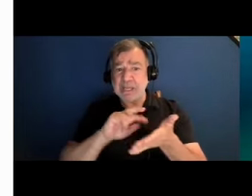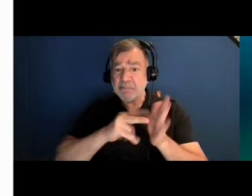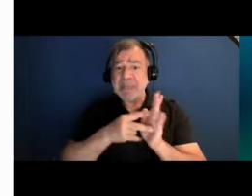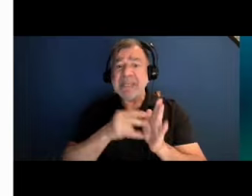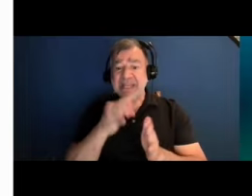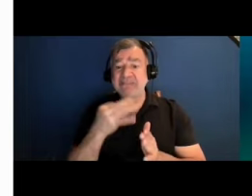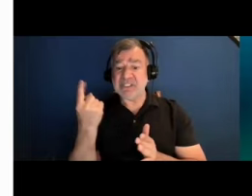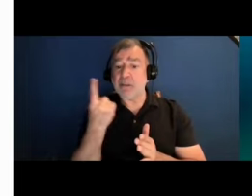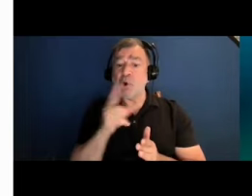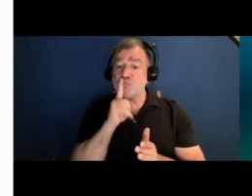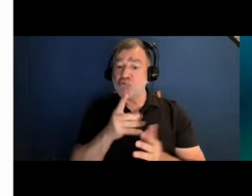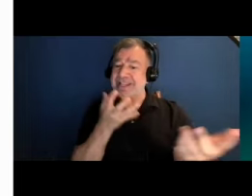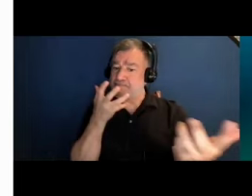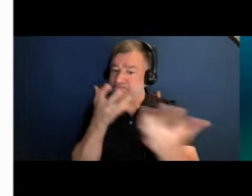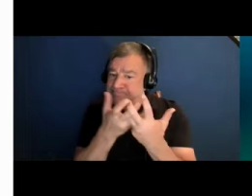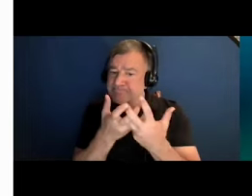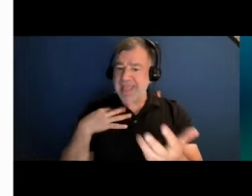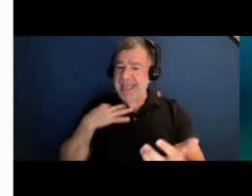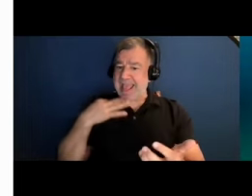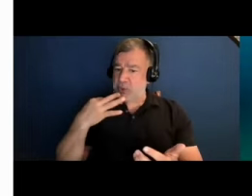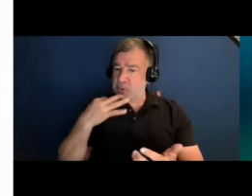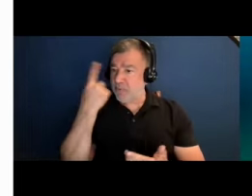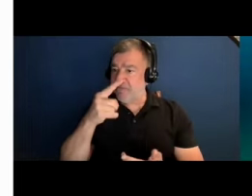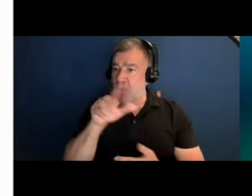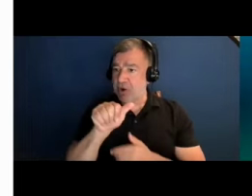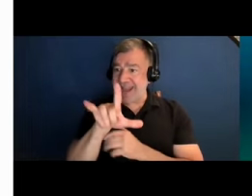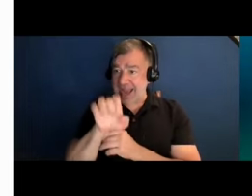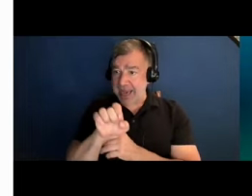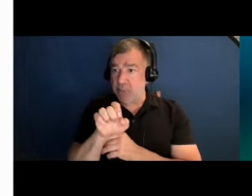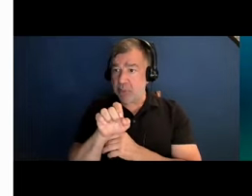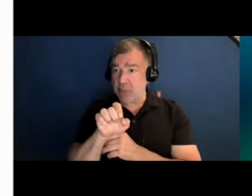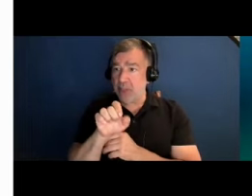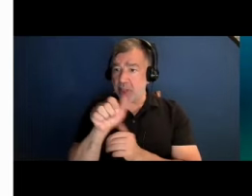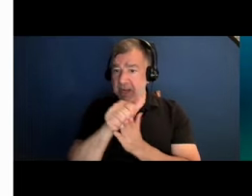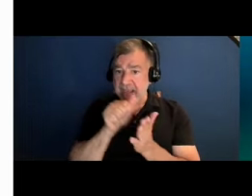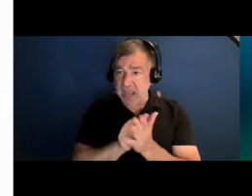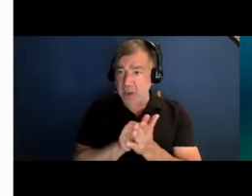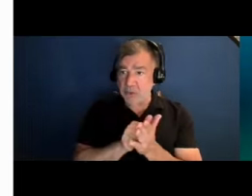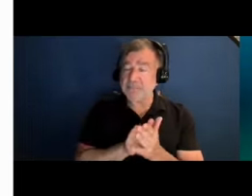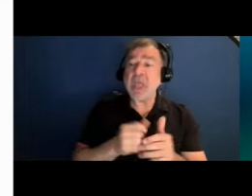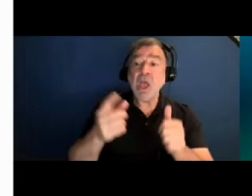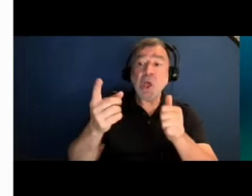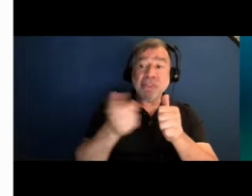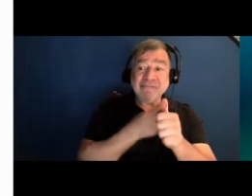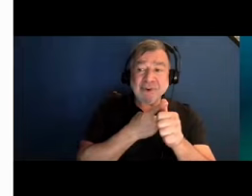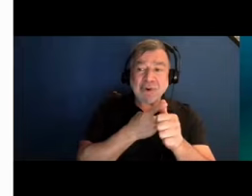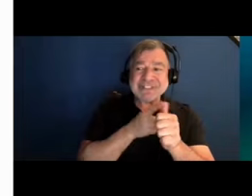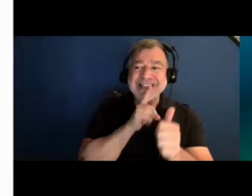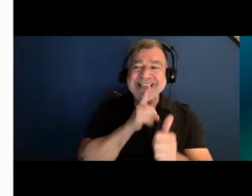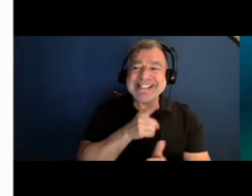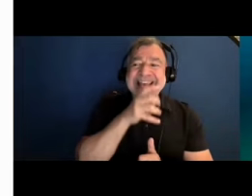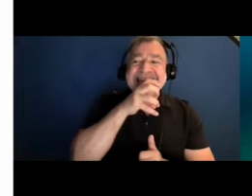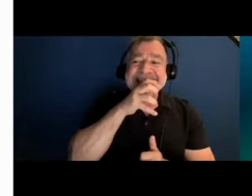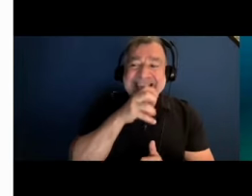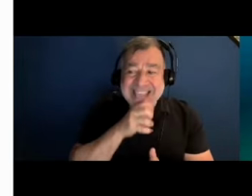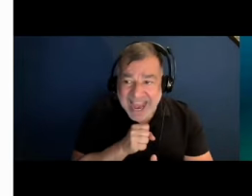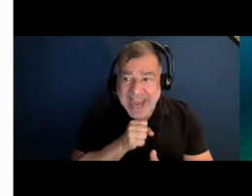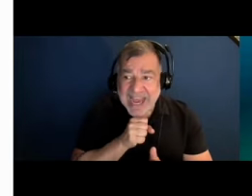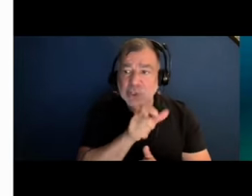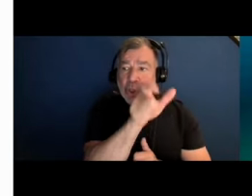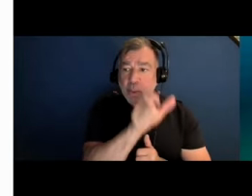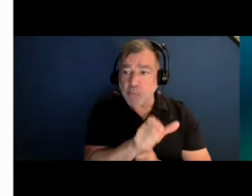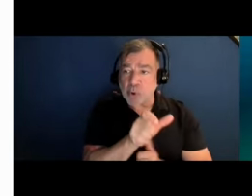an ABLE account. And the first one is age of onset of disability. So